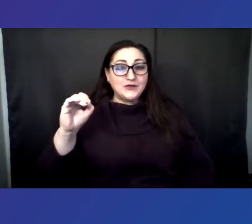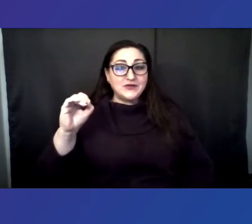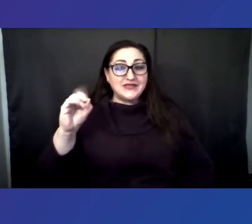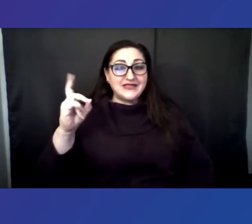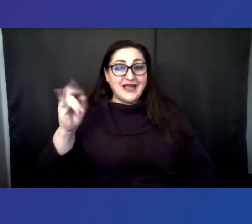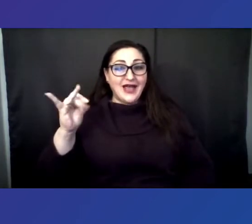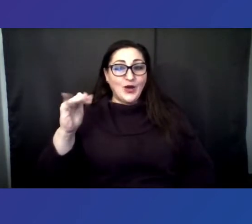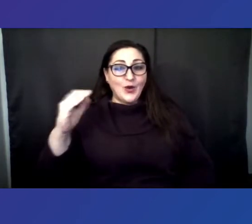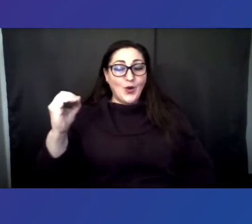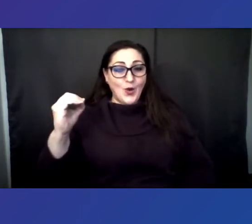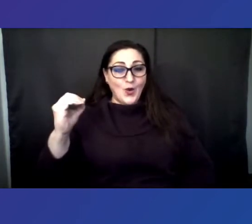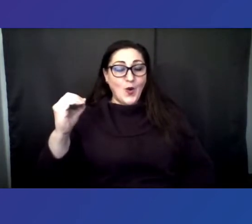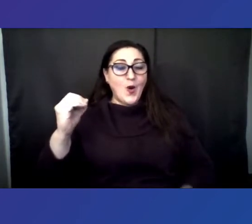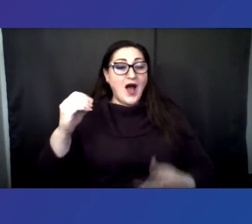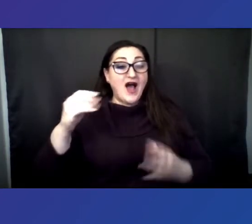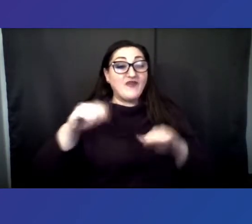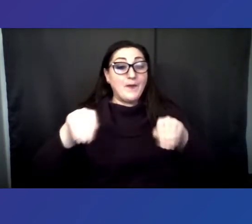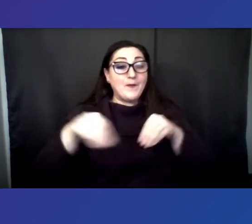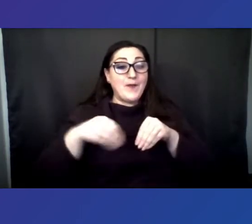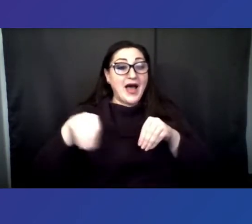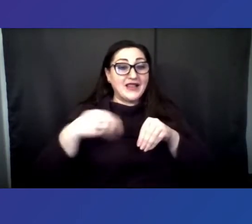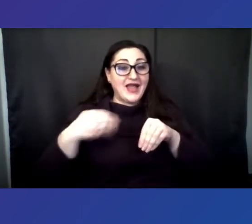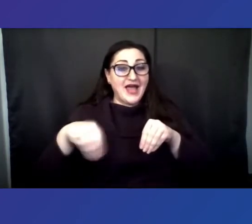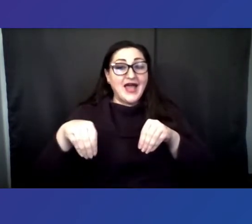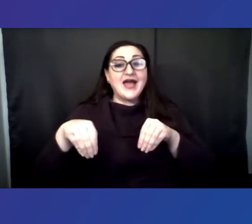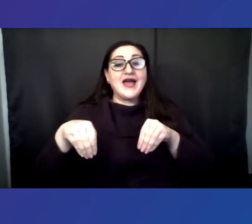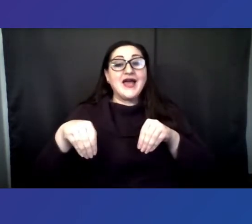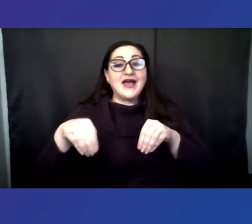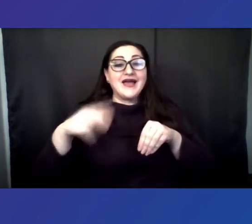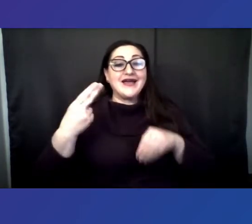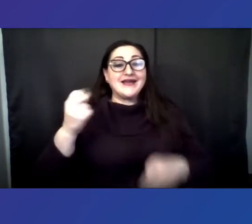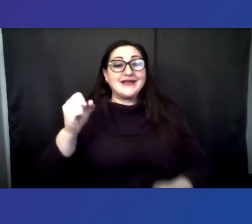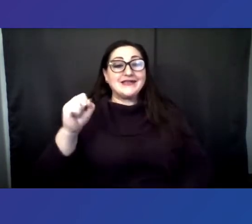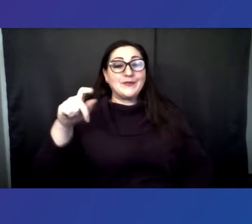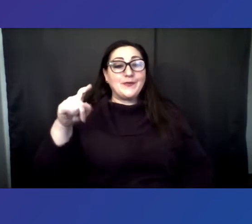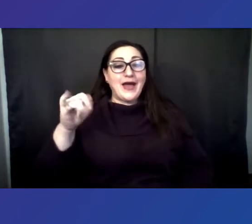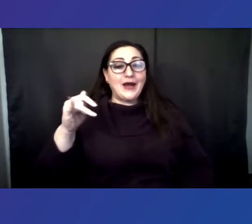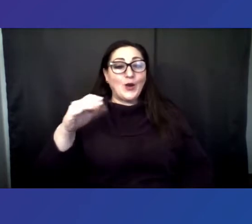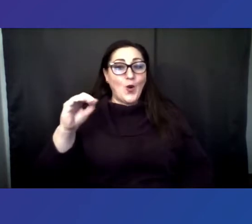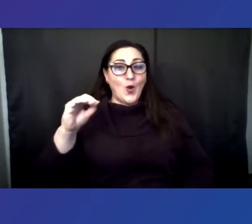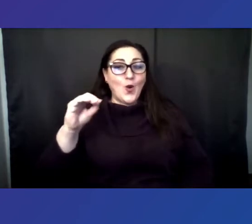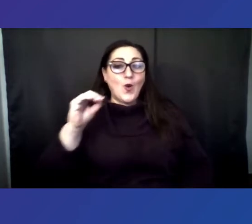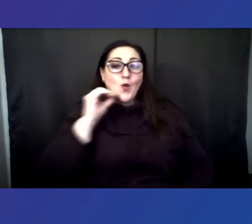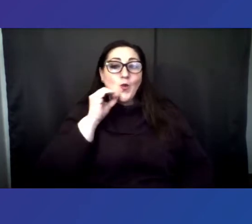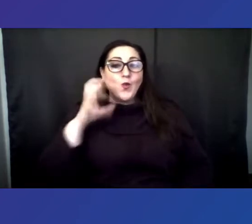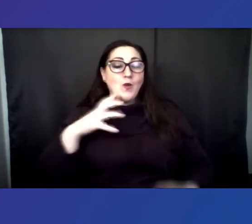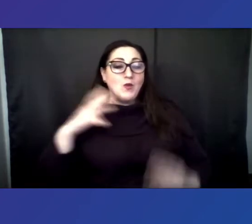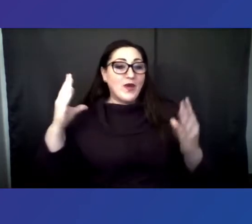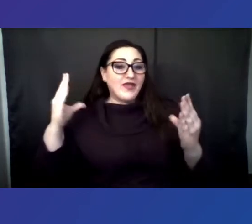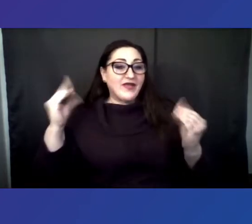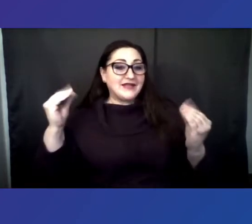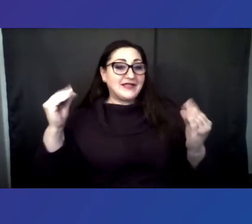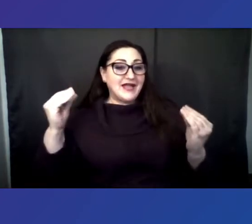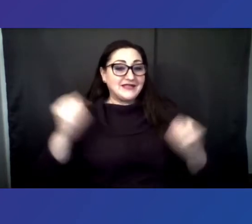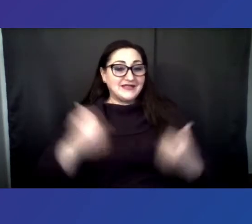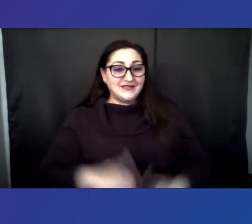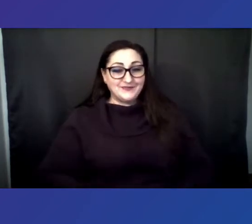woman and hands with castanets. I have been working and living on